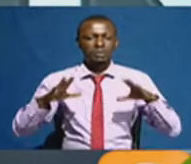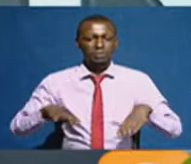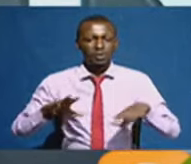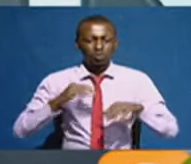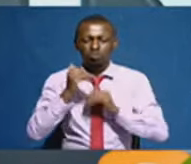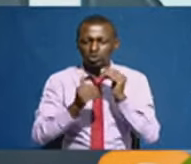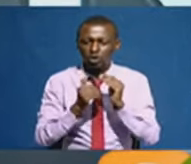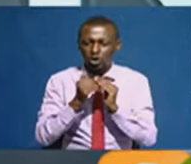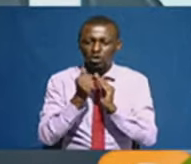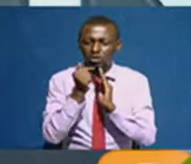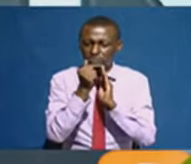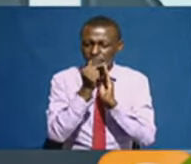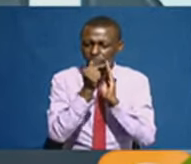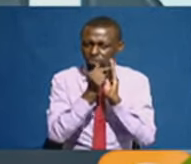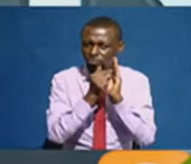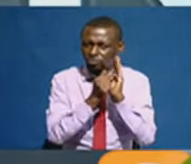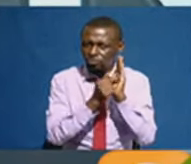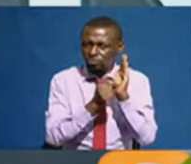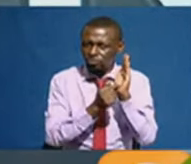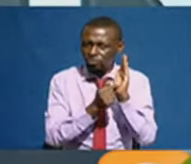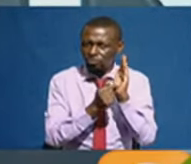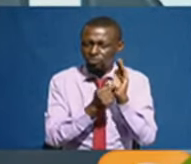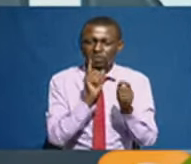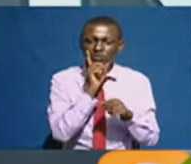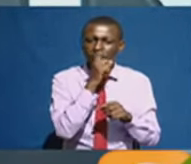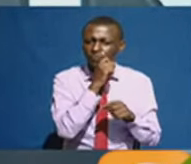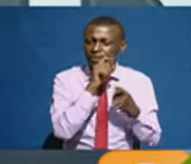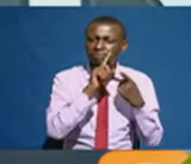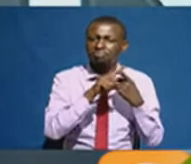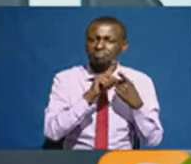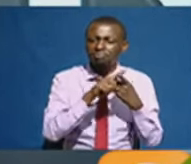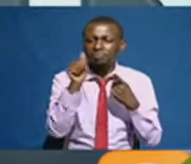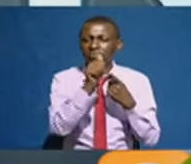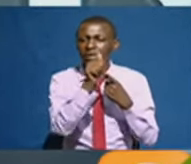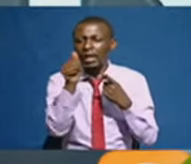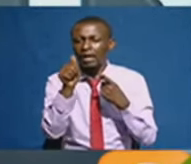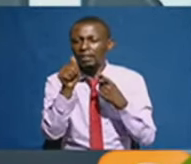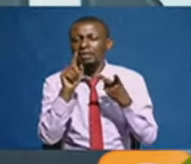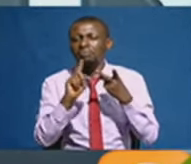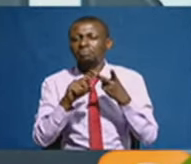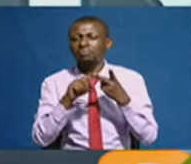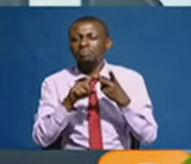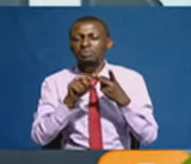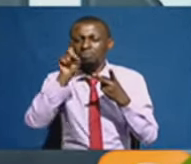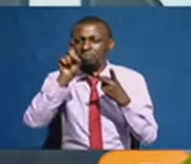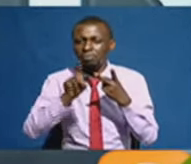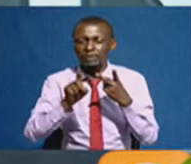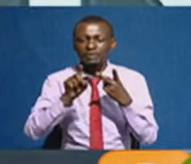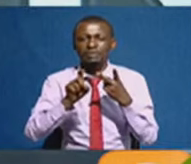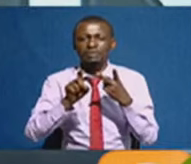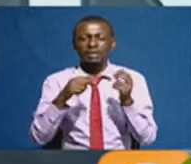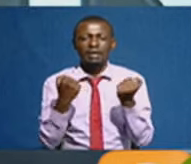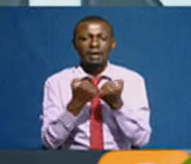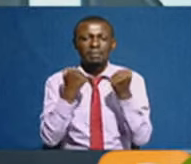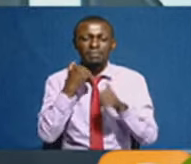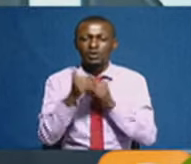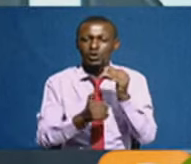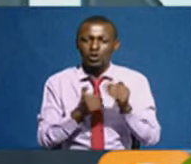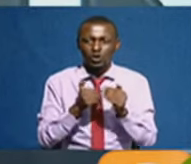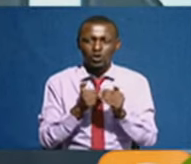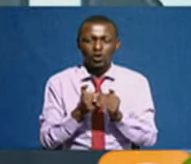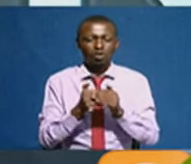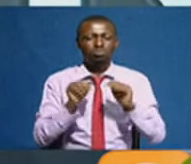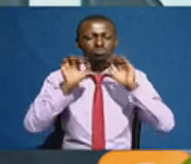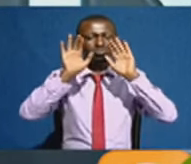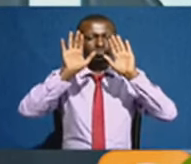all of this, you think, OK, so by the time they're done with this, then there's, you know, something else that they have to work on. And all of these are equally